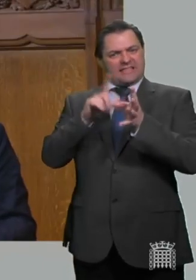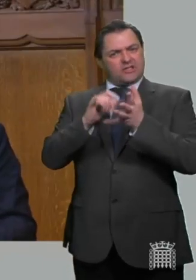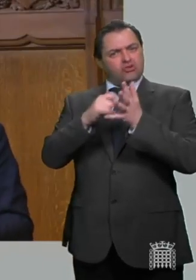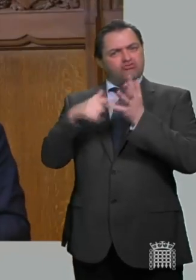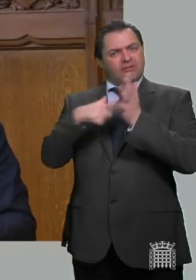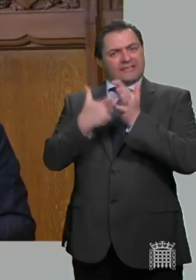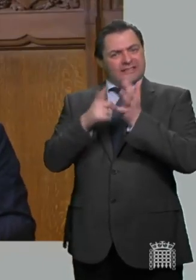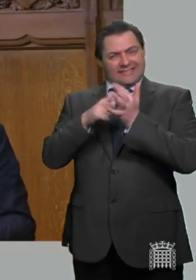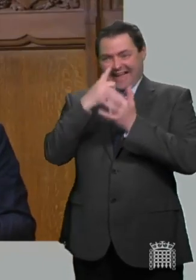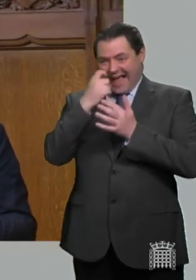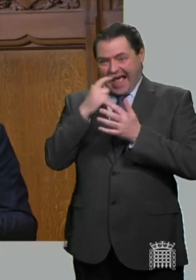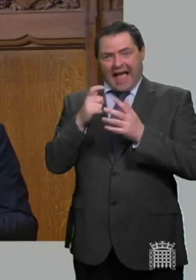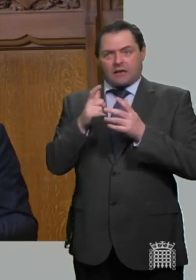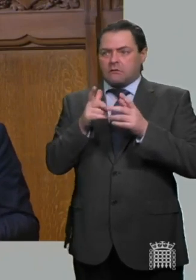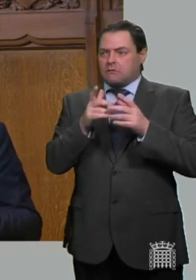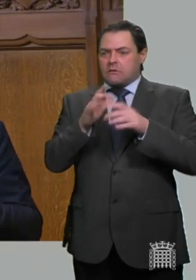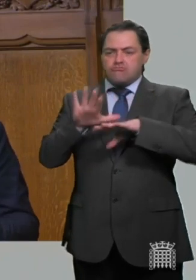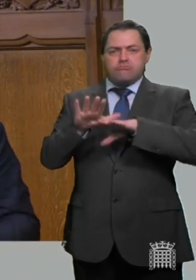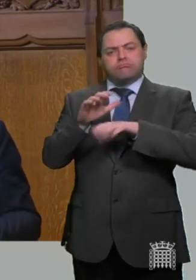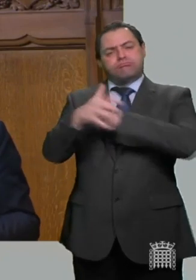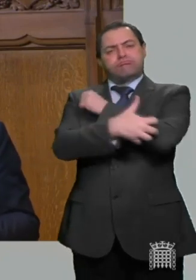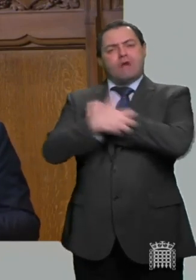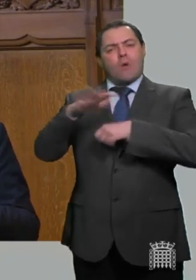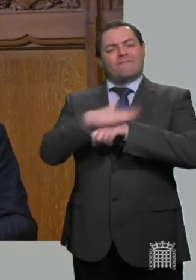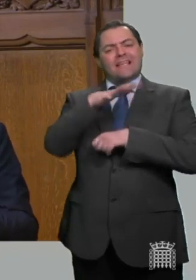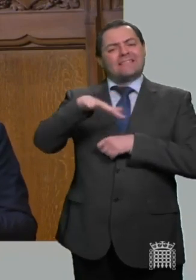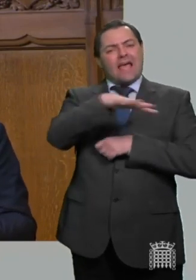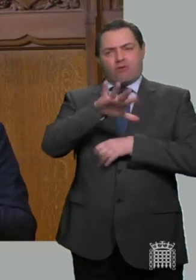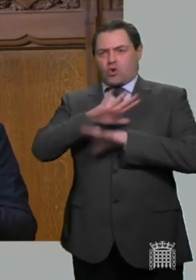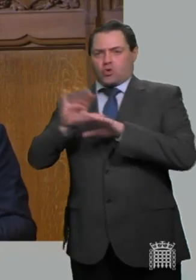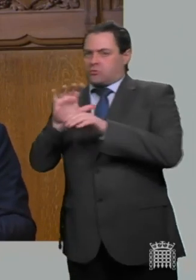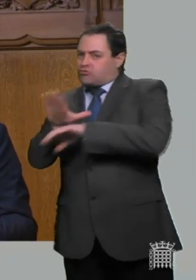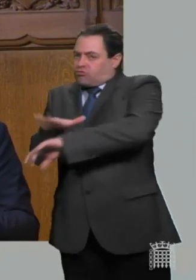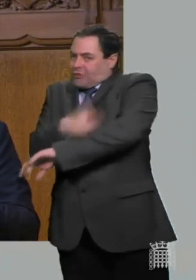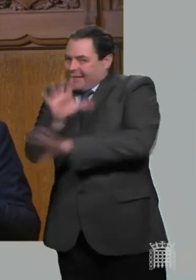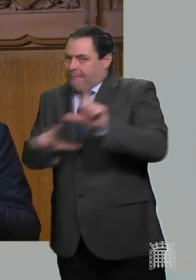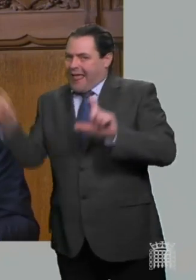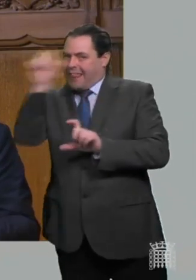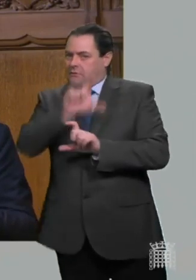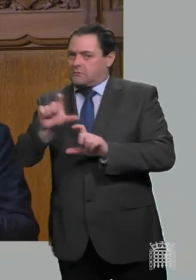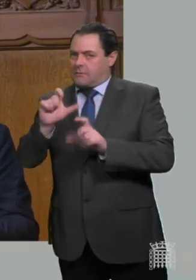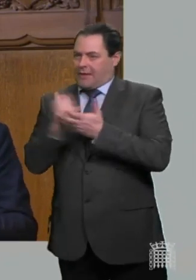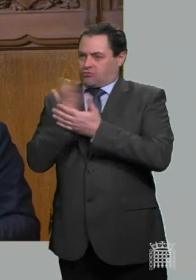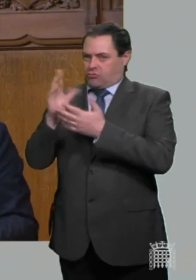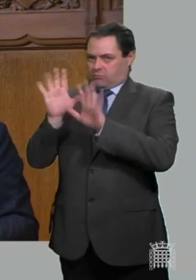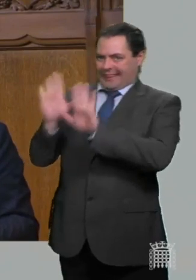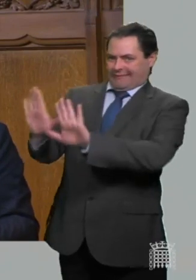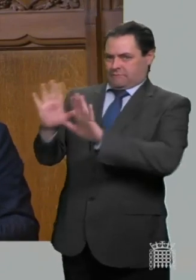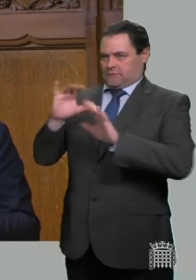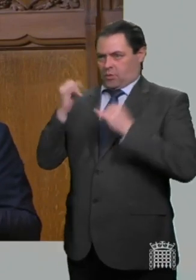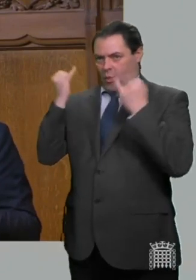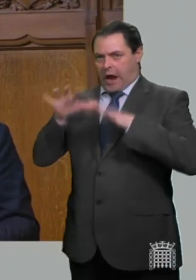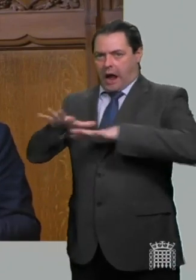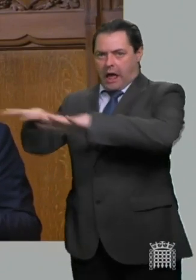ground-field rather than valuable green spaces, and make sure that local people's voices are clearly heard and taken into